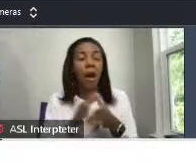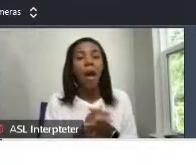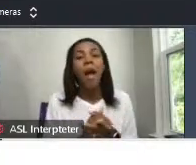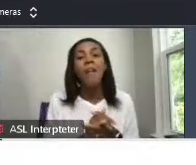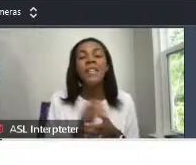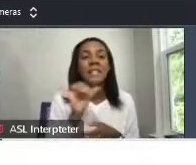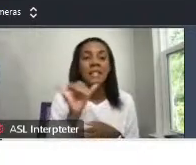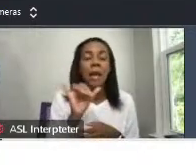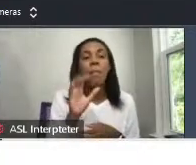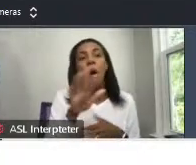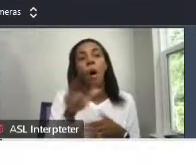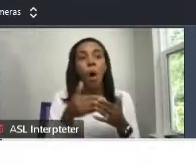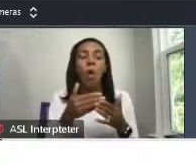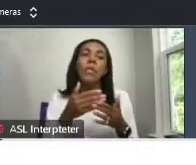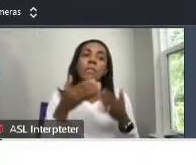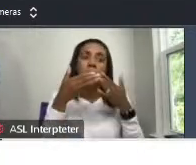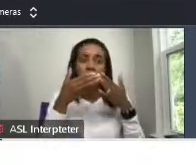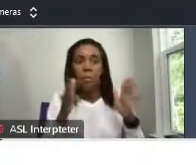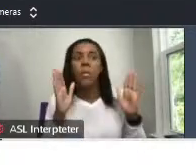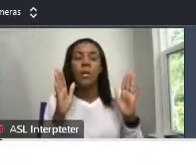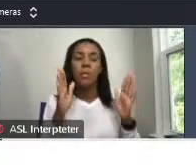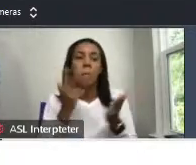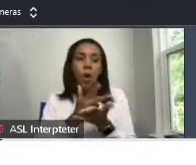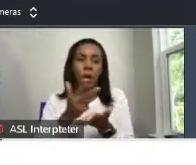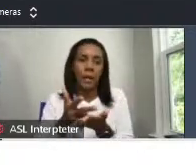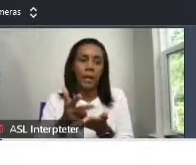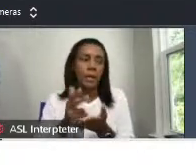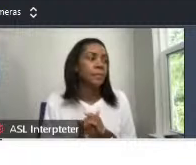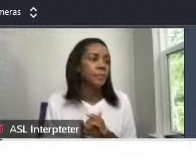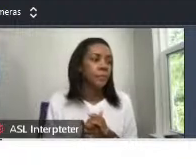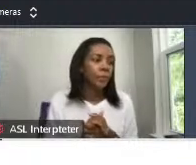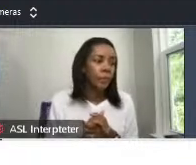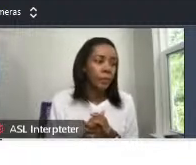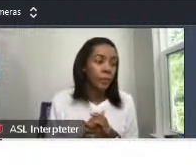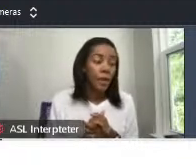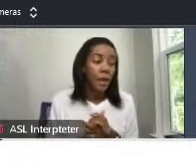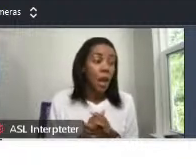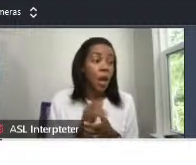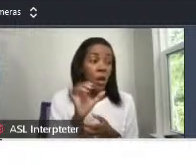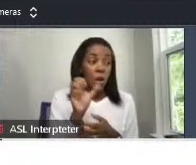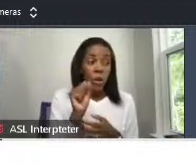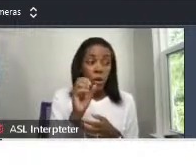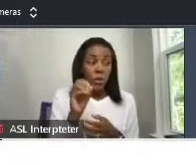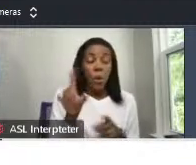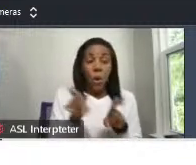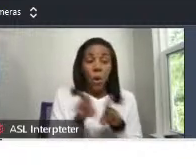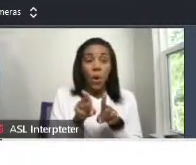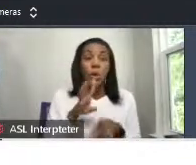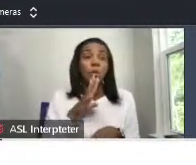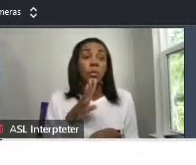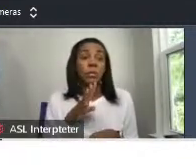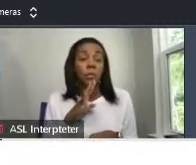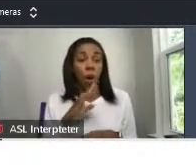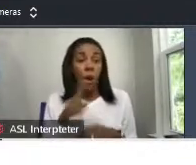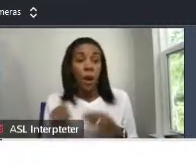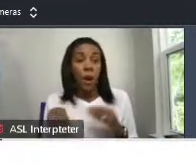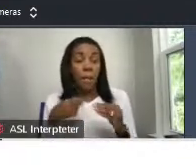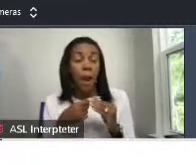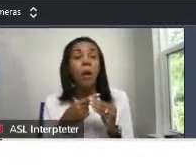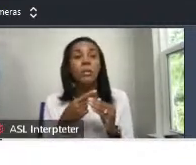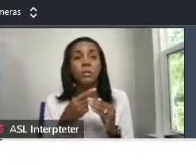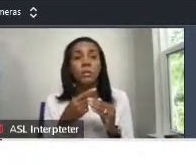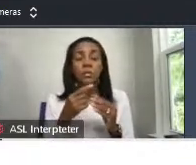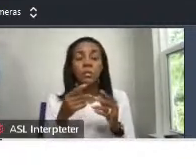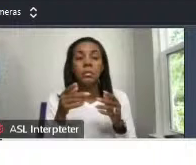on public rights of way. While we're talking about parking, I do want to lift up at the same time the need